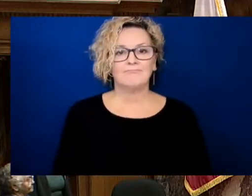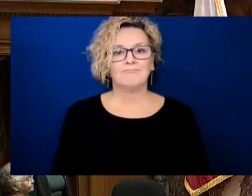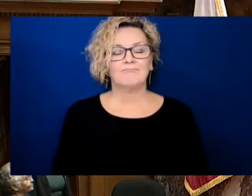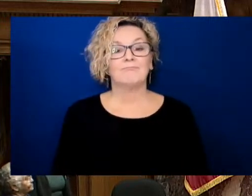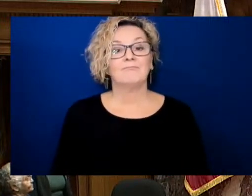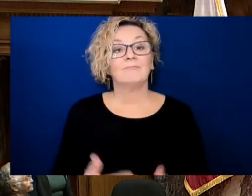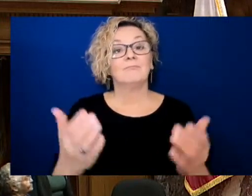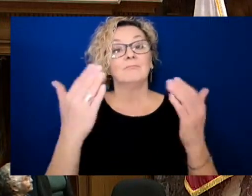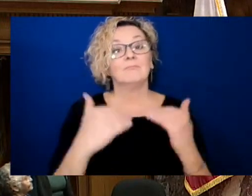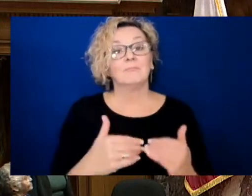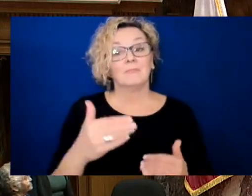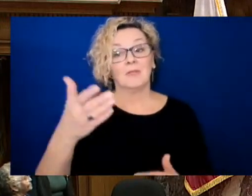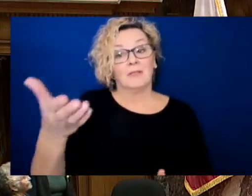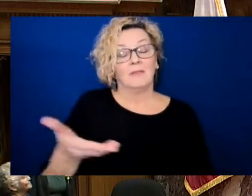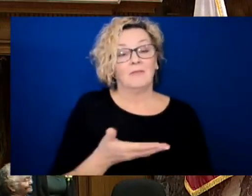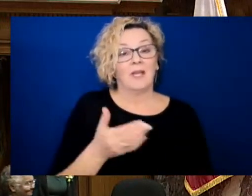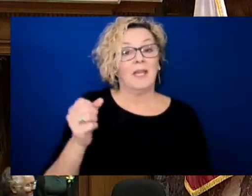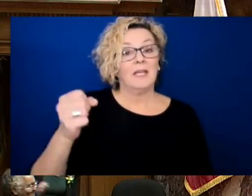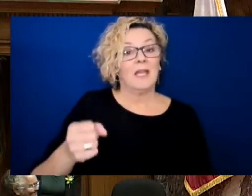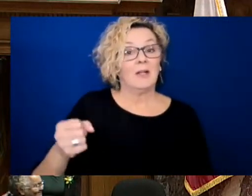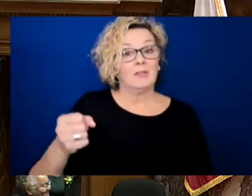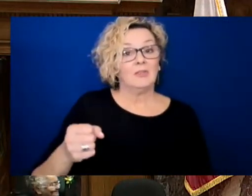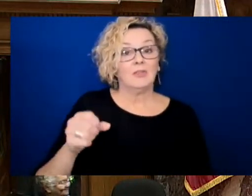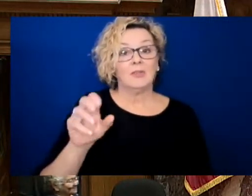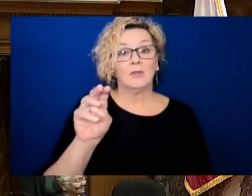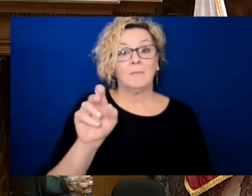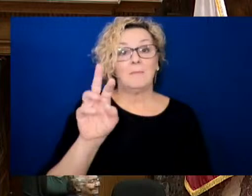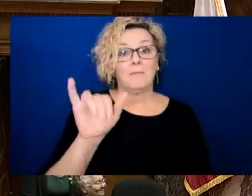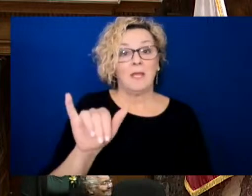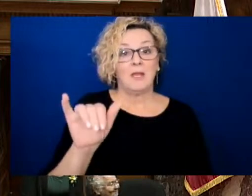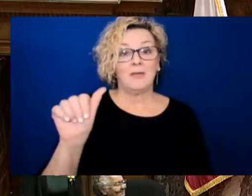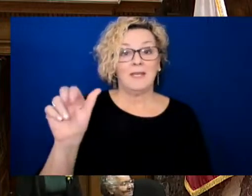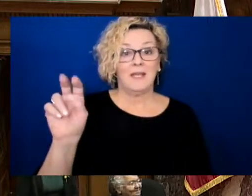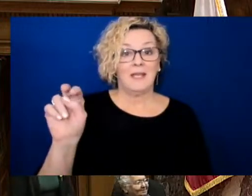of the Squamish Nation to offer a blessing.